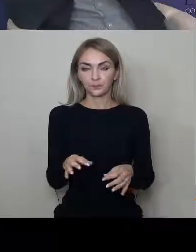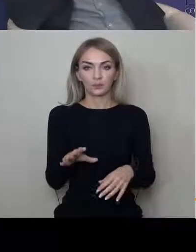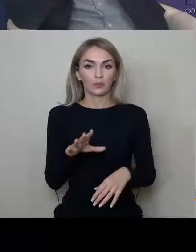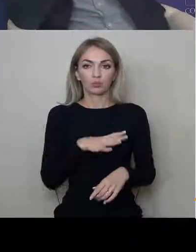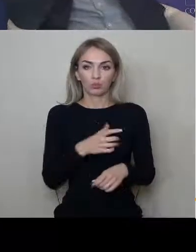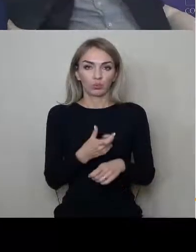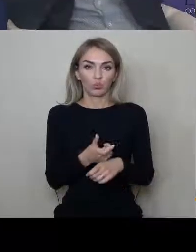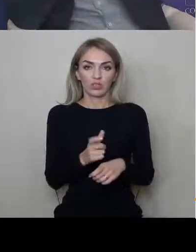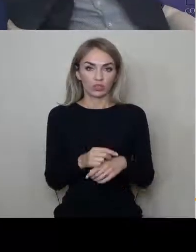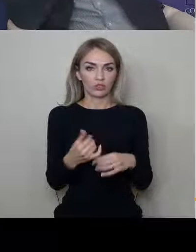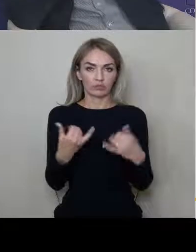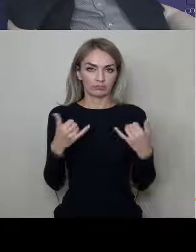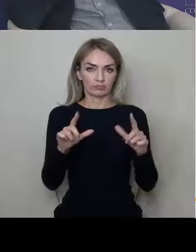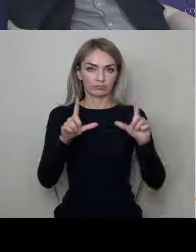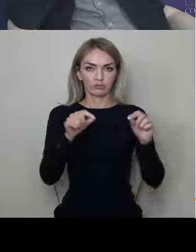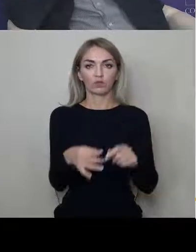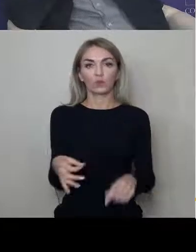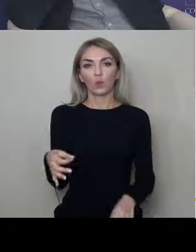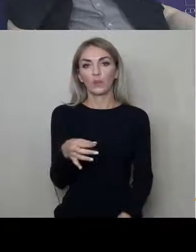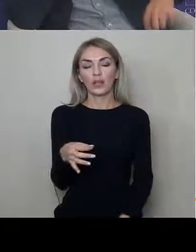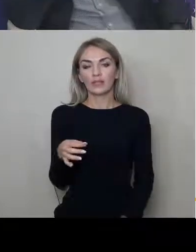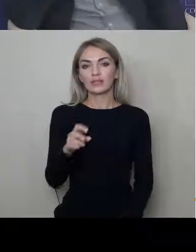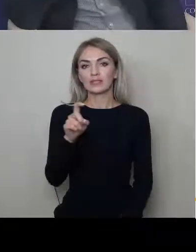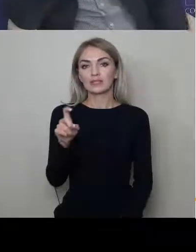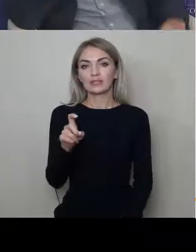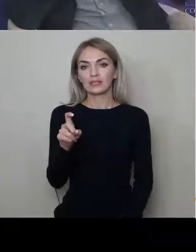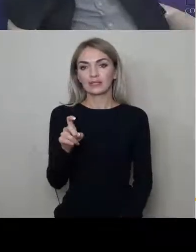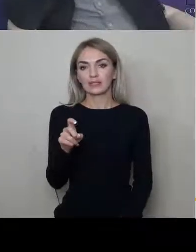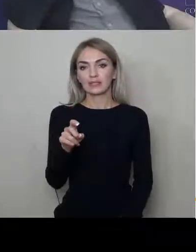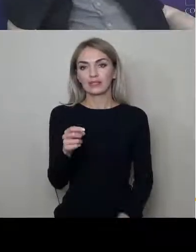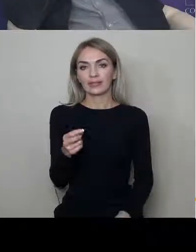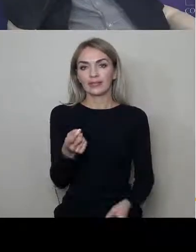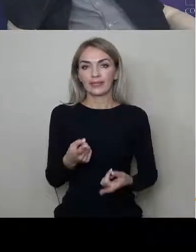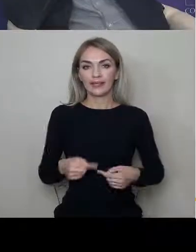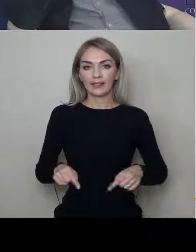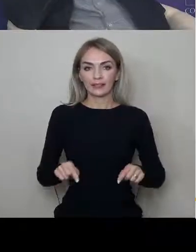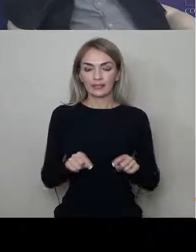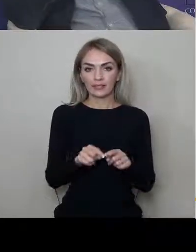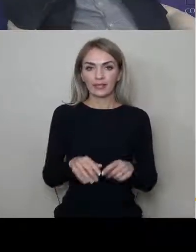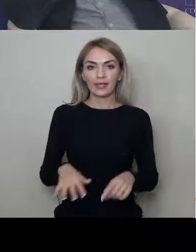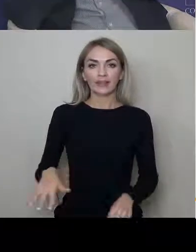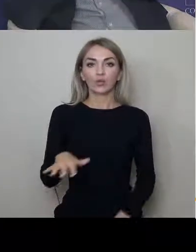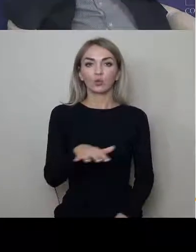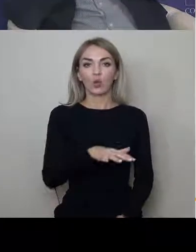appealed at the local courts. It would be strange if you go to Oblast.